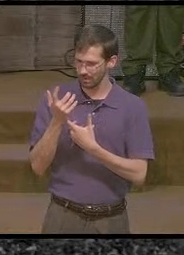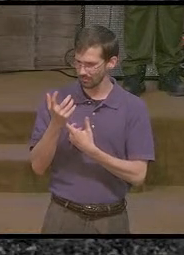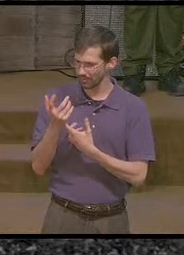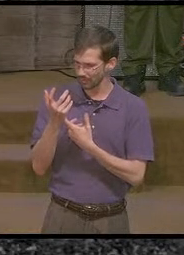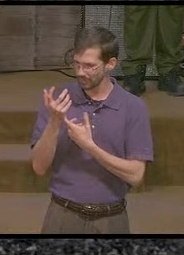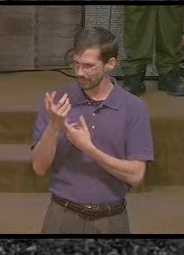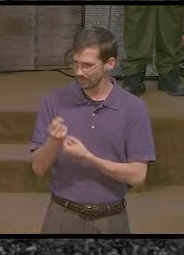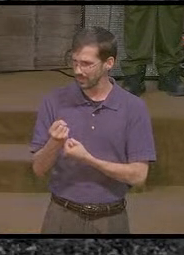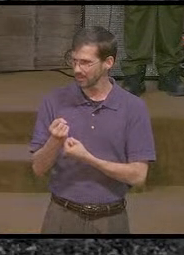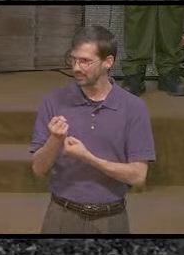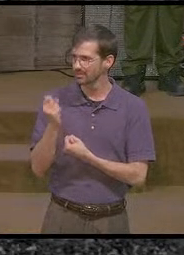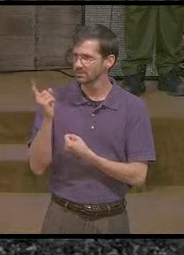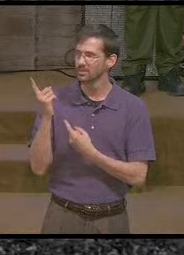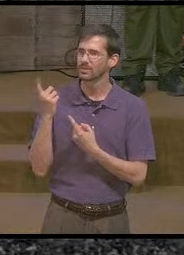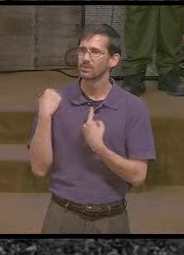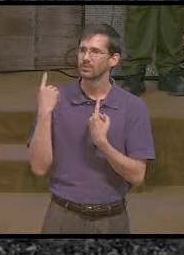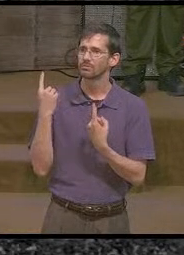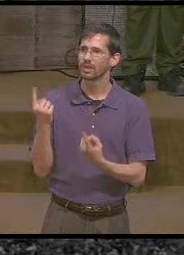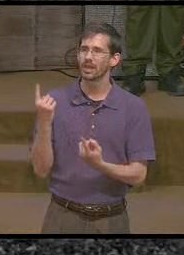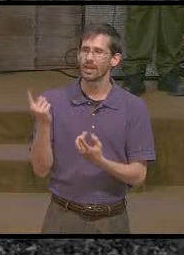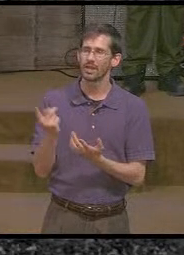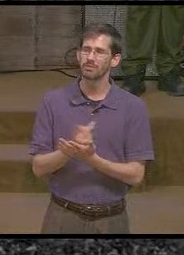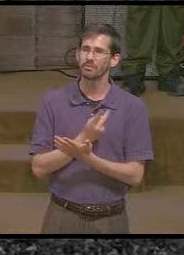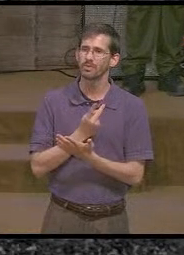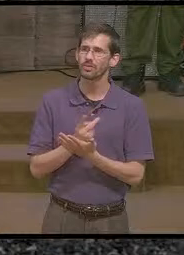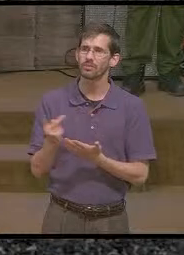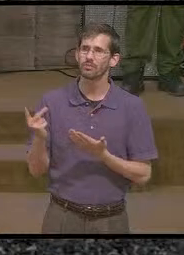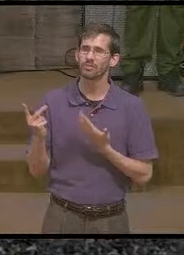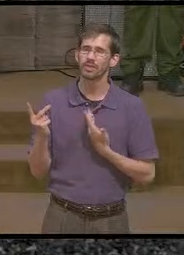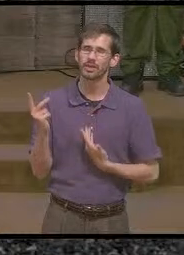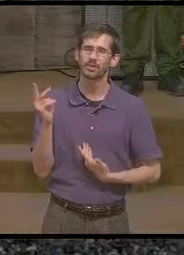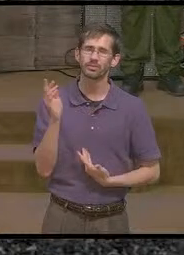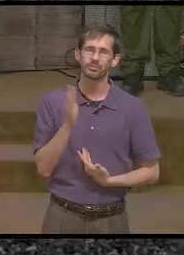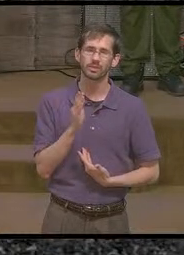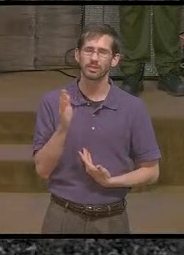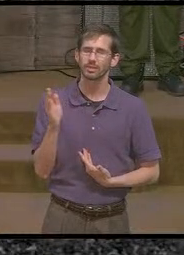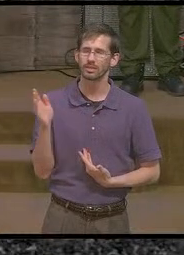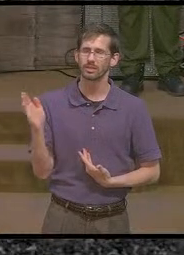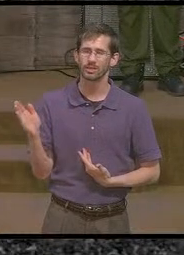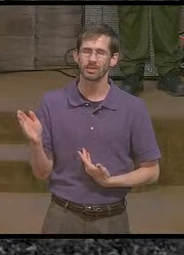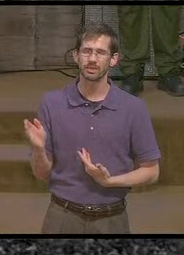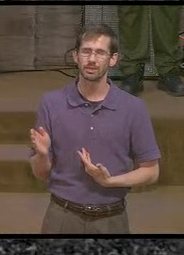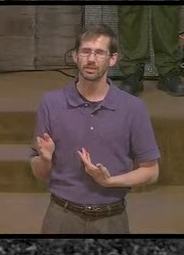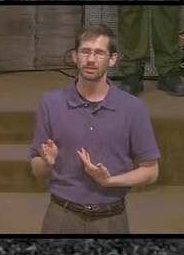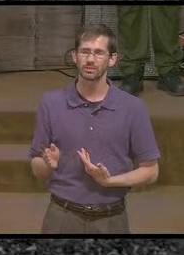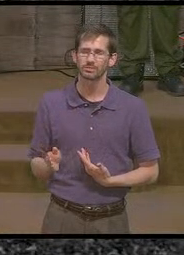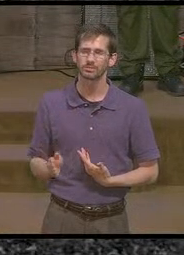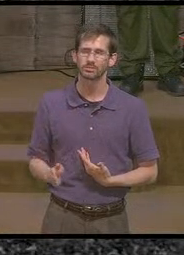confidence. You never fail me.